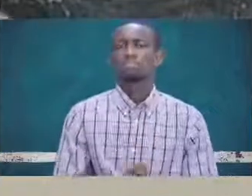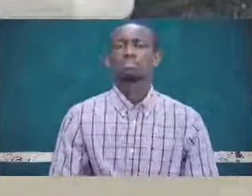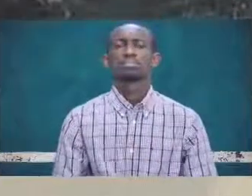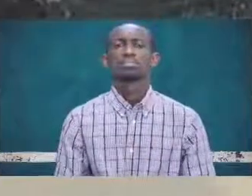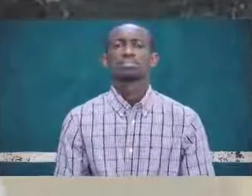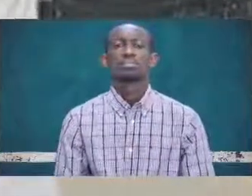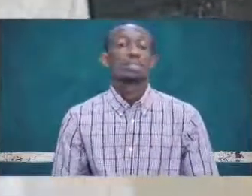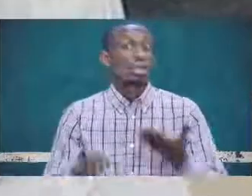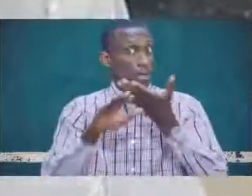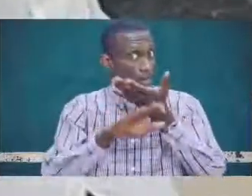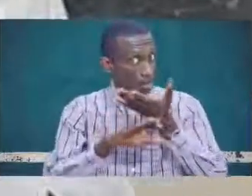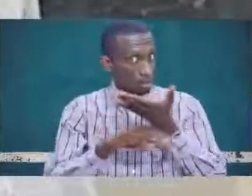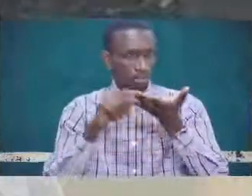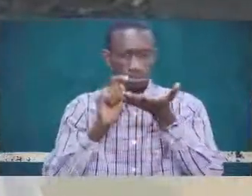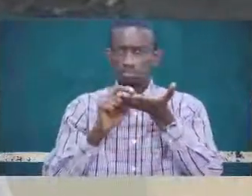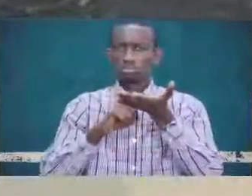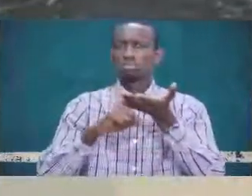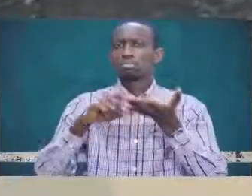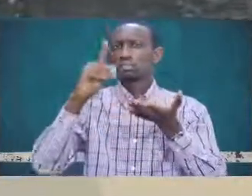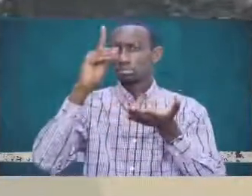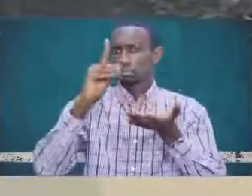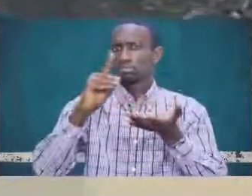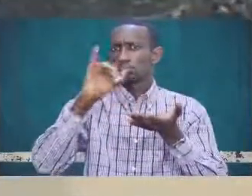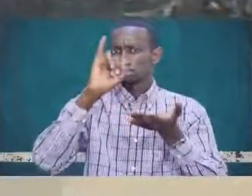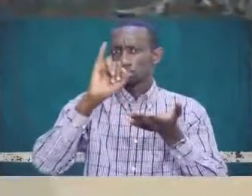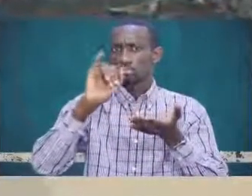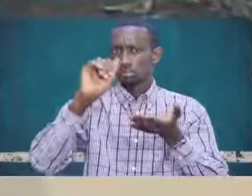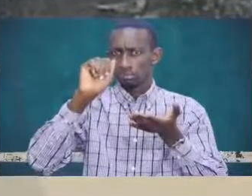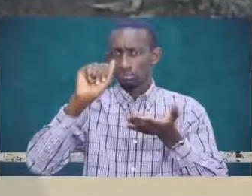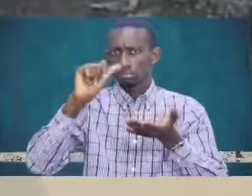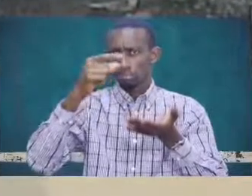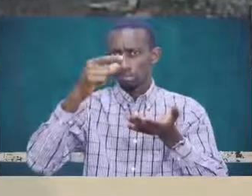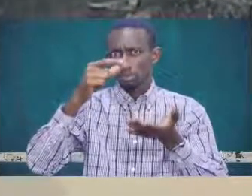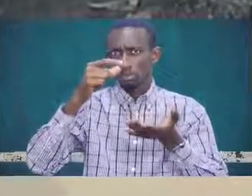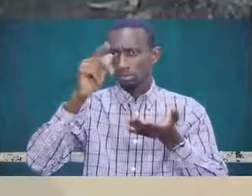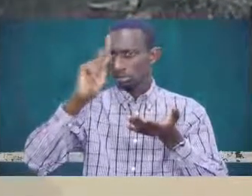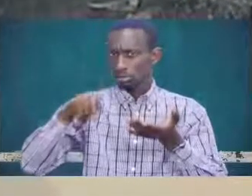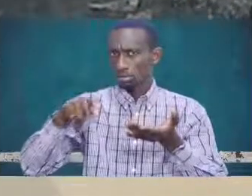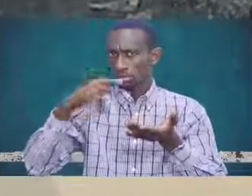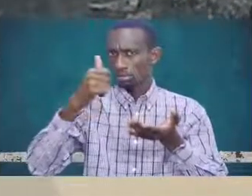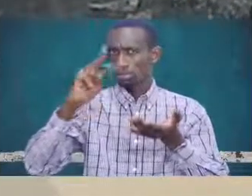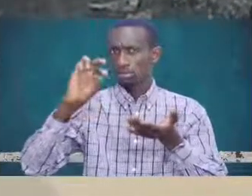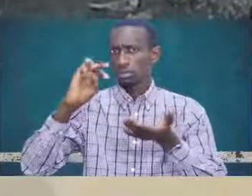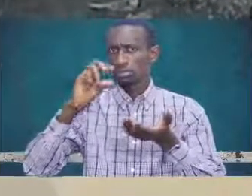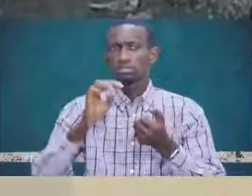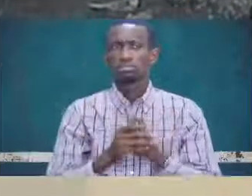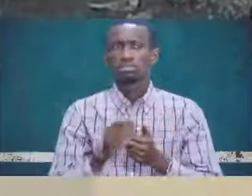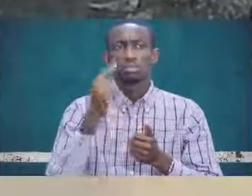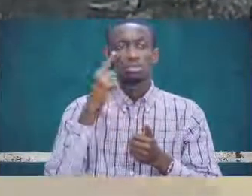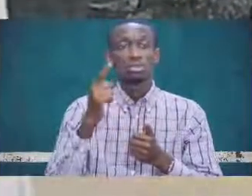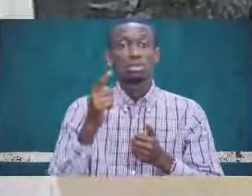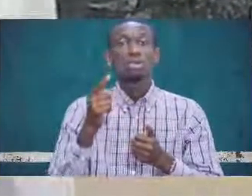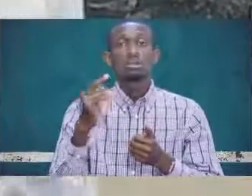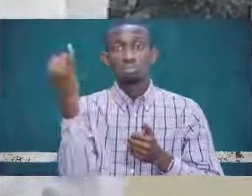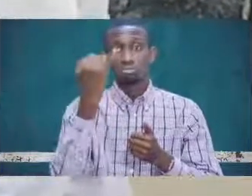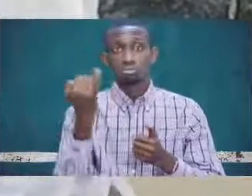draw the structure of the stomach. You see, if I'm trying to locate it, you can see this is the structure of the